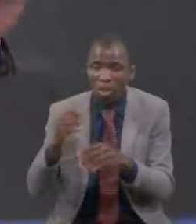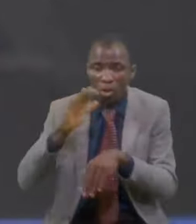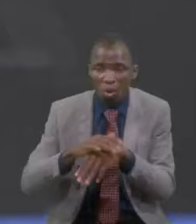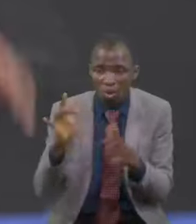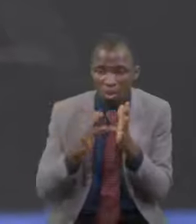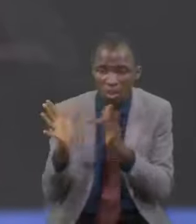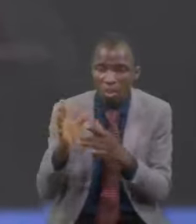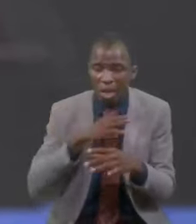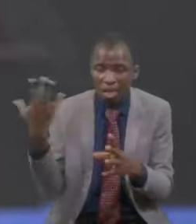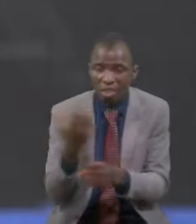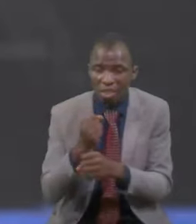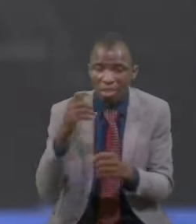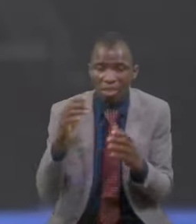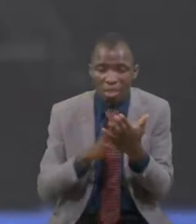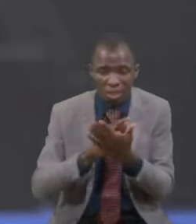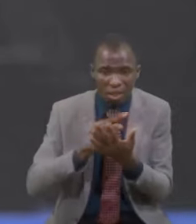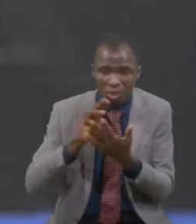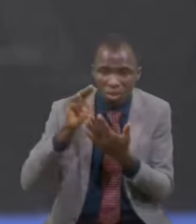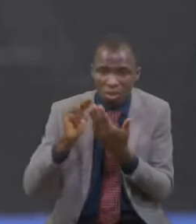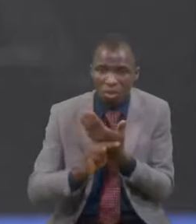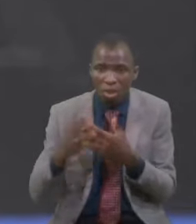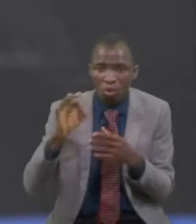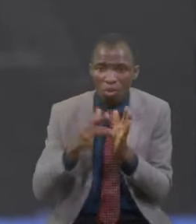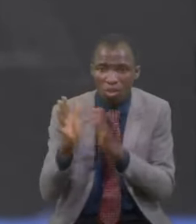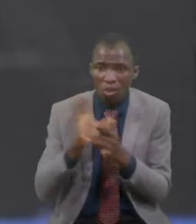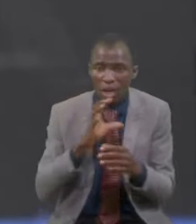of Jesus and lay it on you.